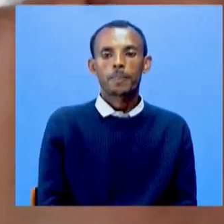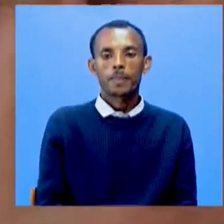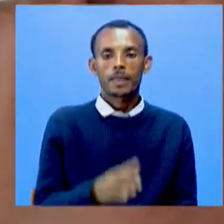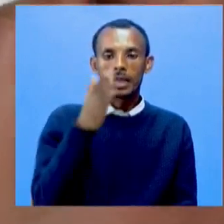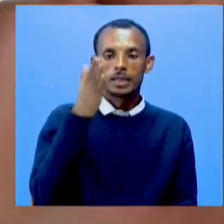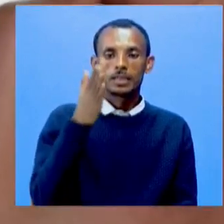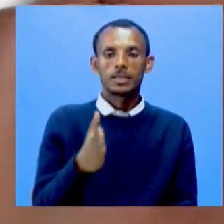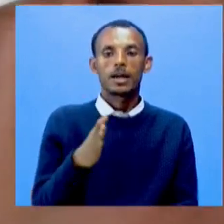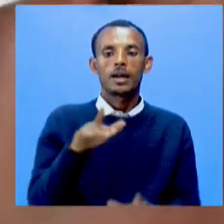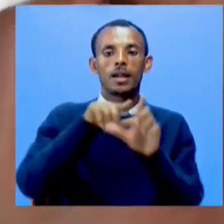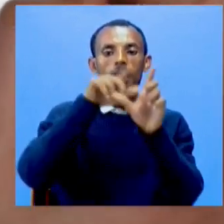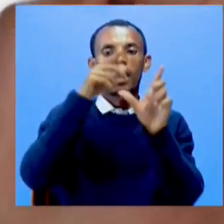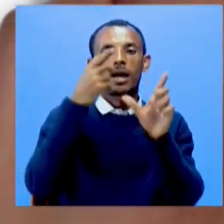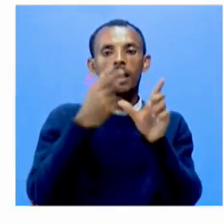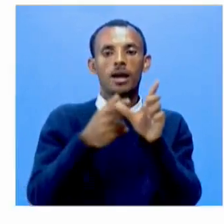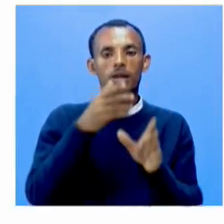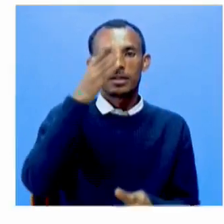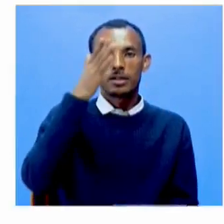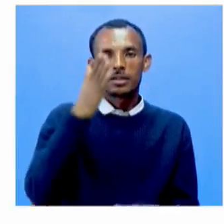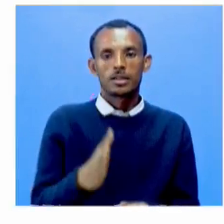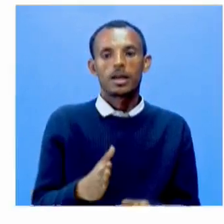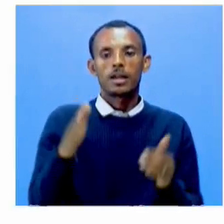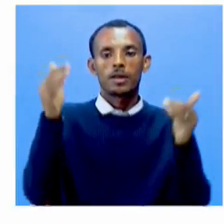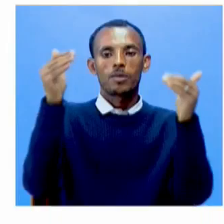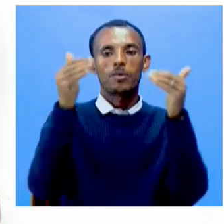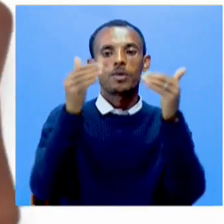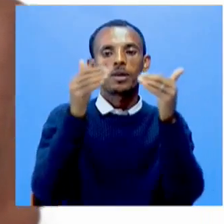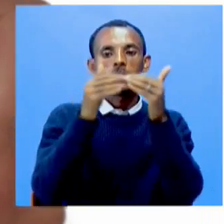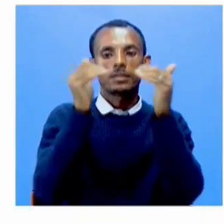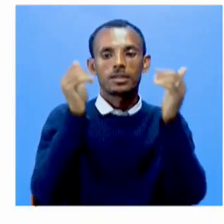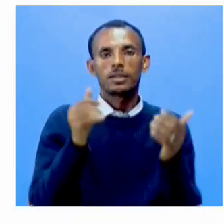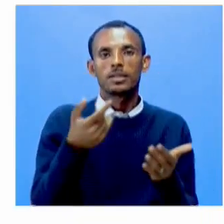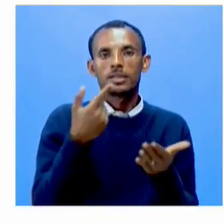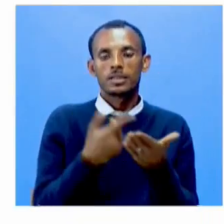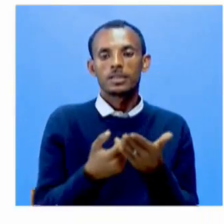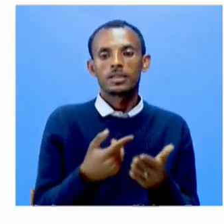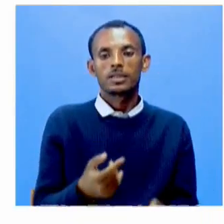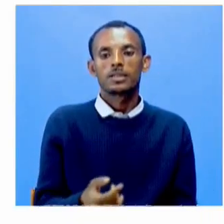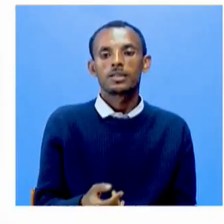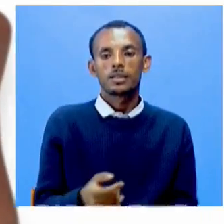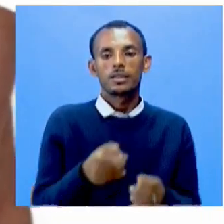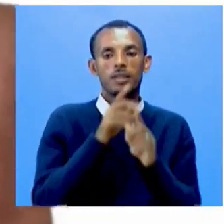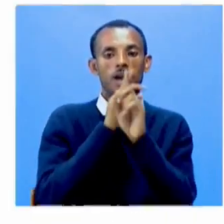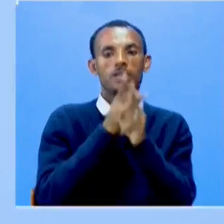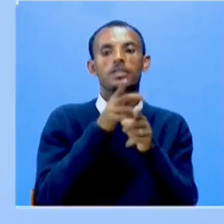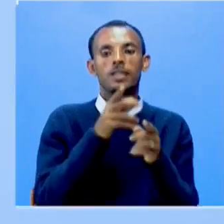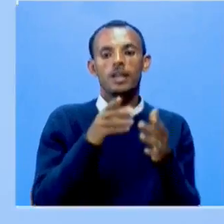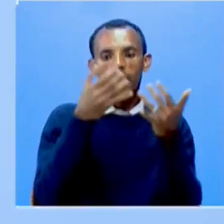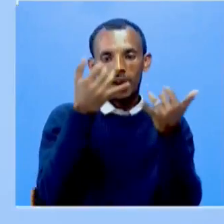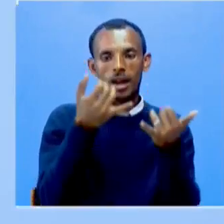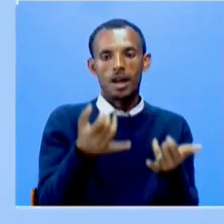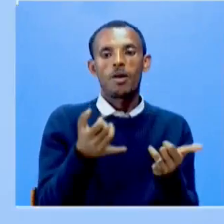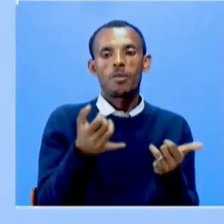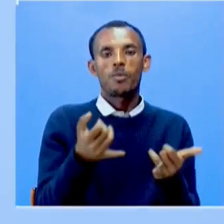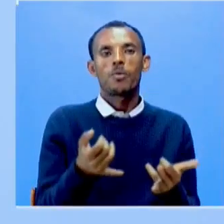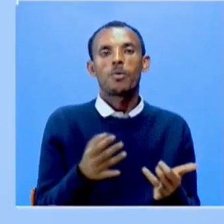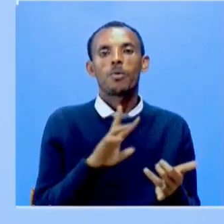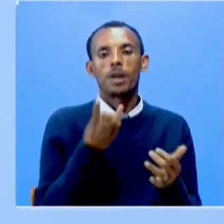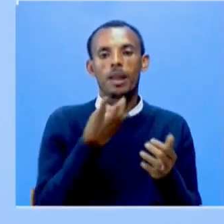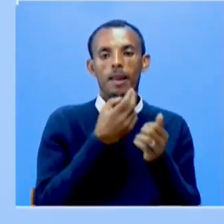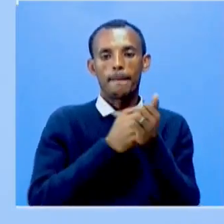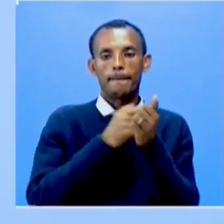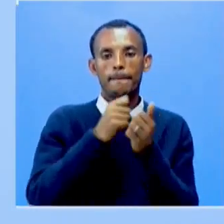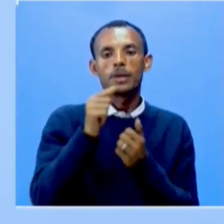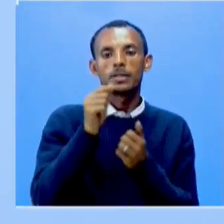side angle side congruency. That's it. This will be the answer. Now we'll proceed